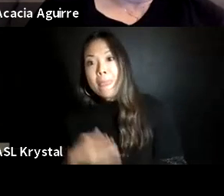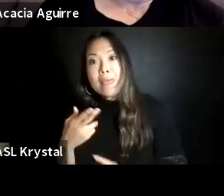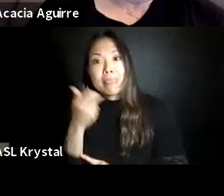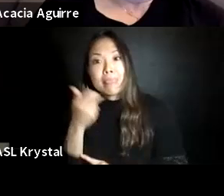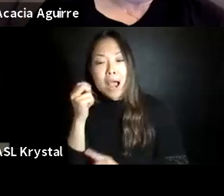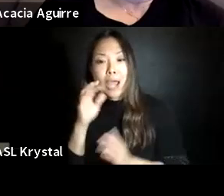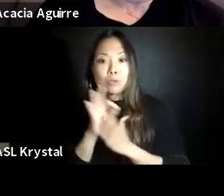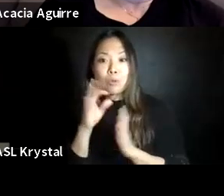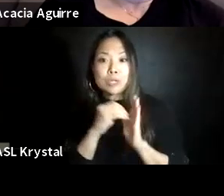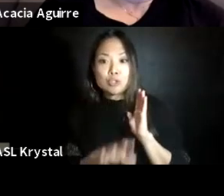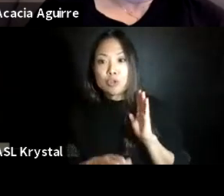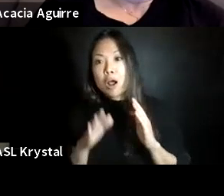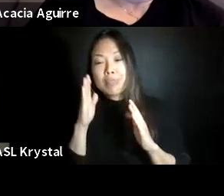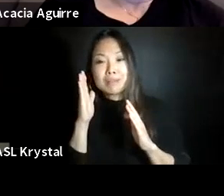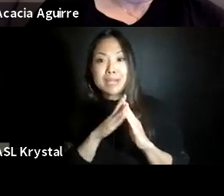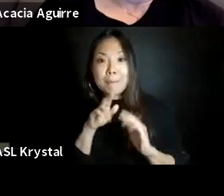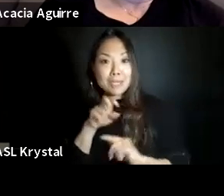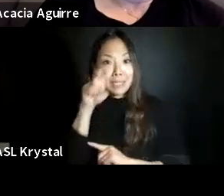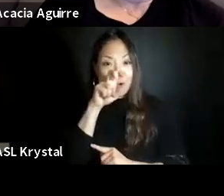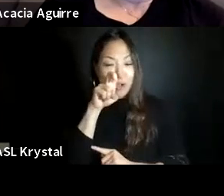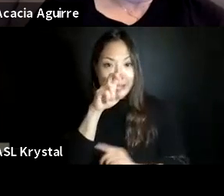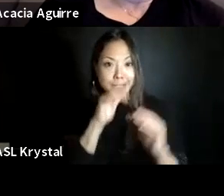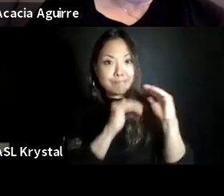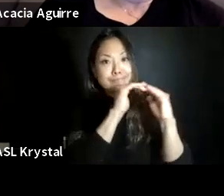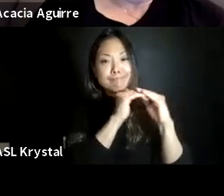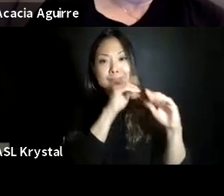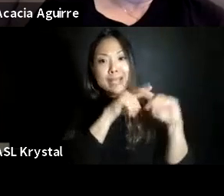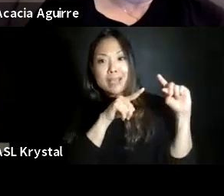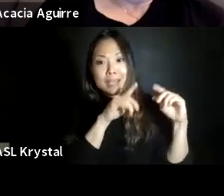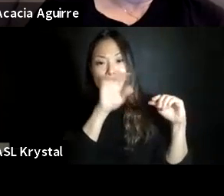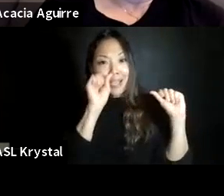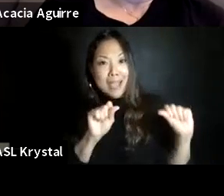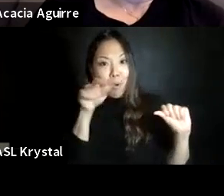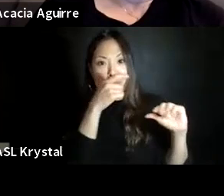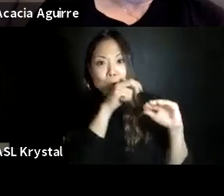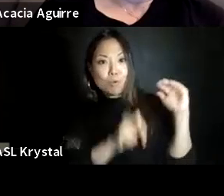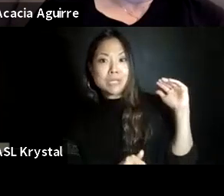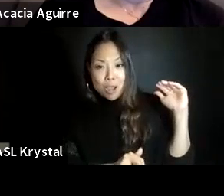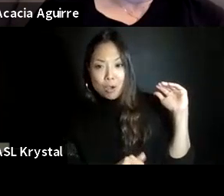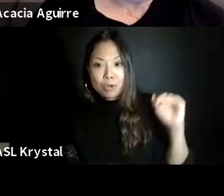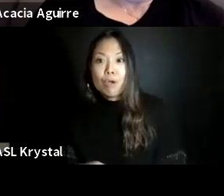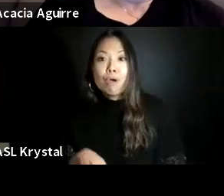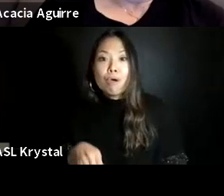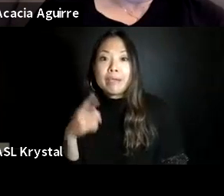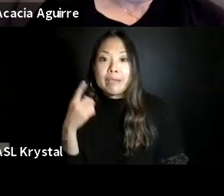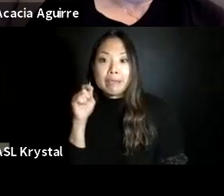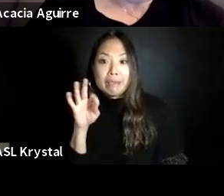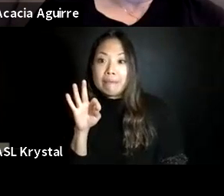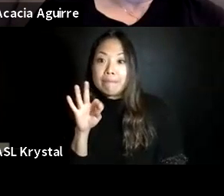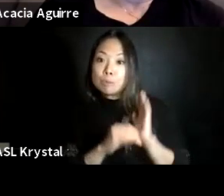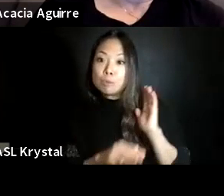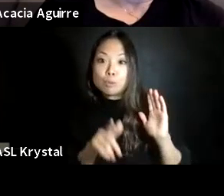of the staircase and can only go down. The only way for a high scoring student to get in is to